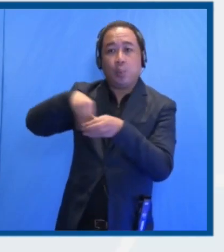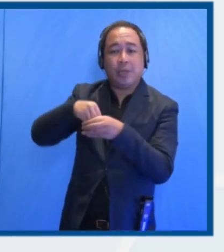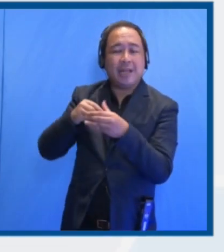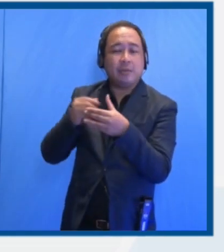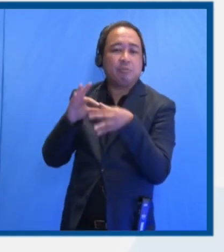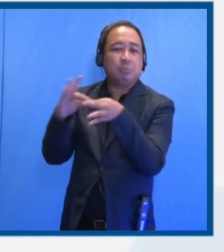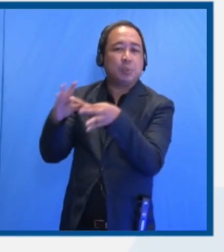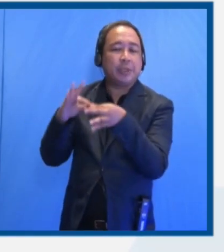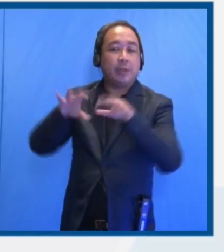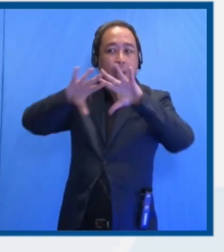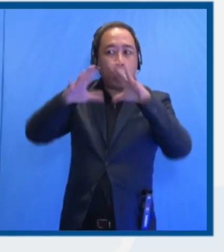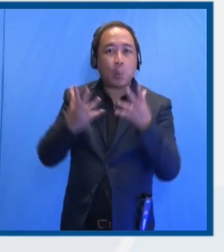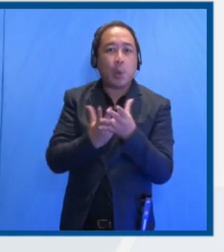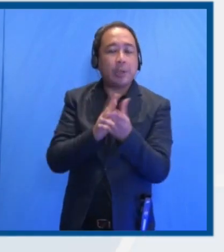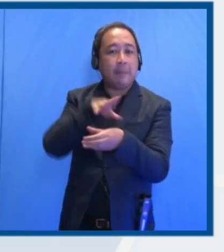well as